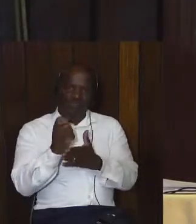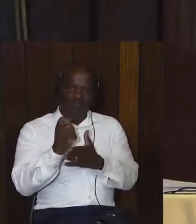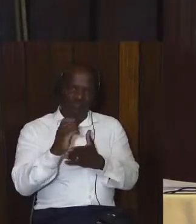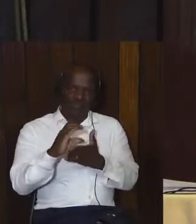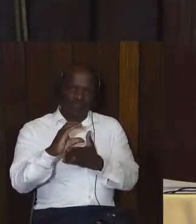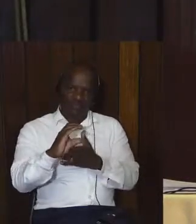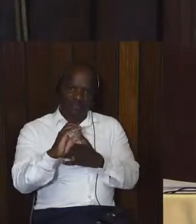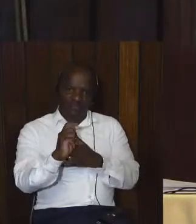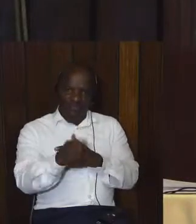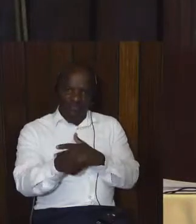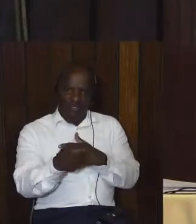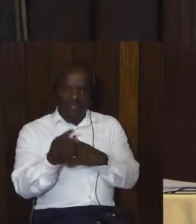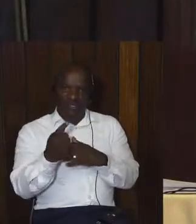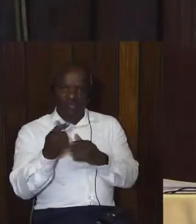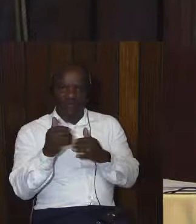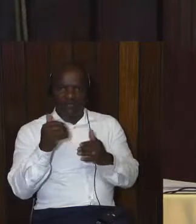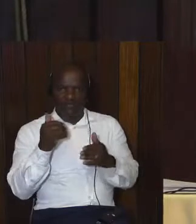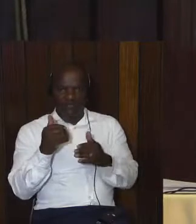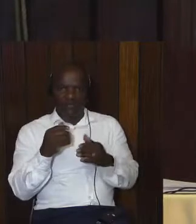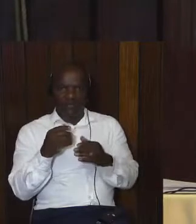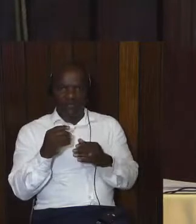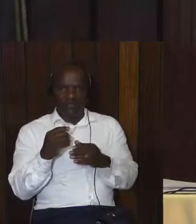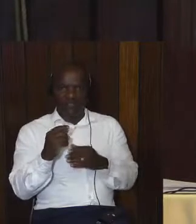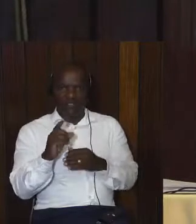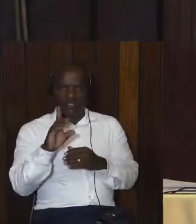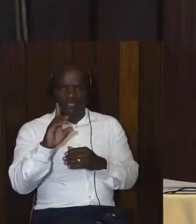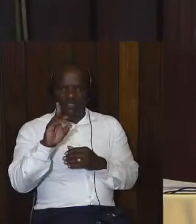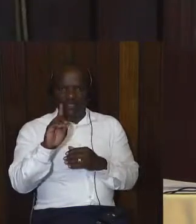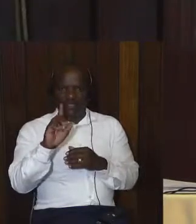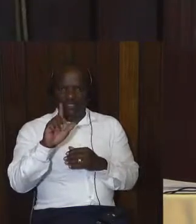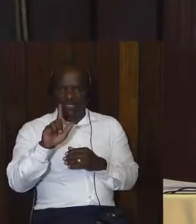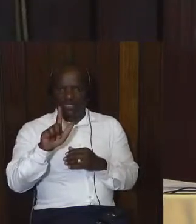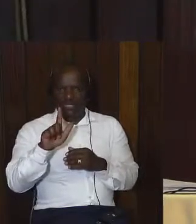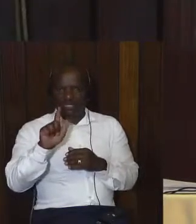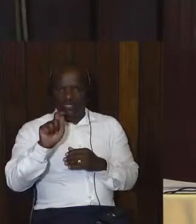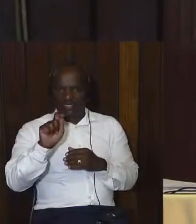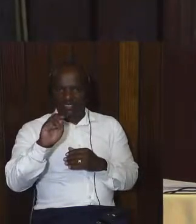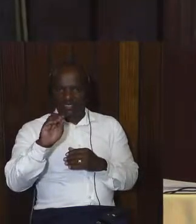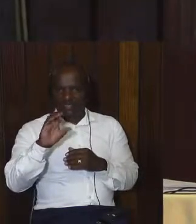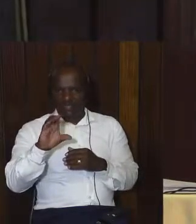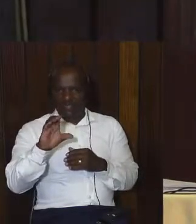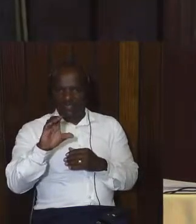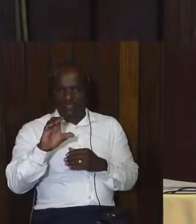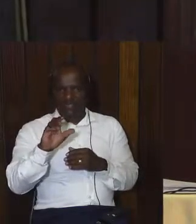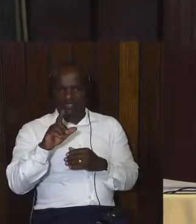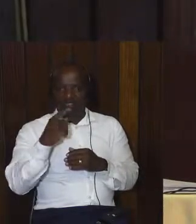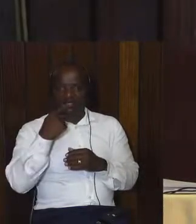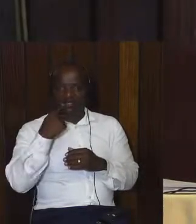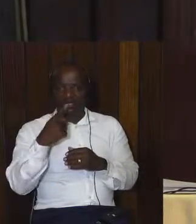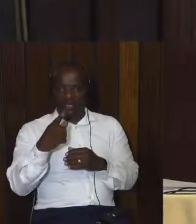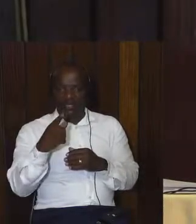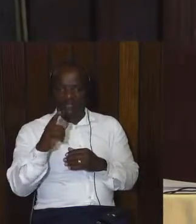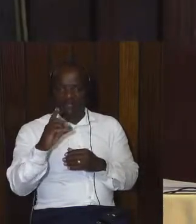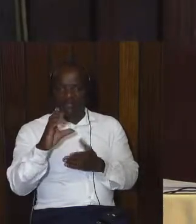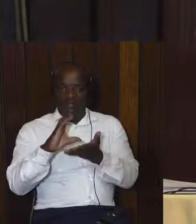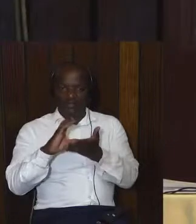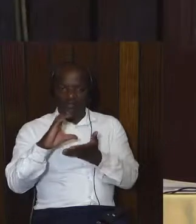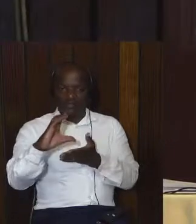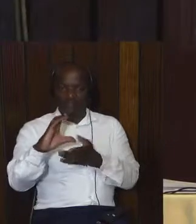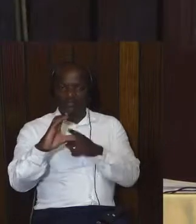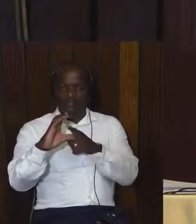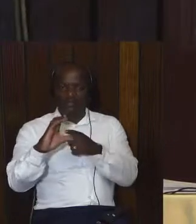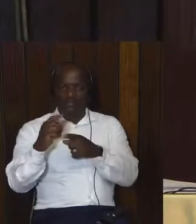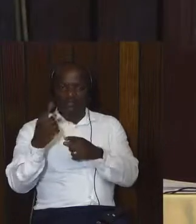before the conceptualization of the DLTCs? The amount that was mentioned of, to say it is part of your operational cost to improve